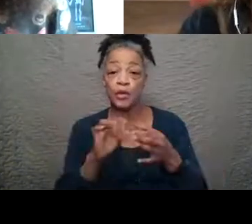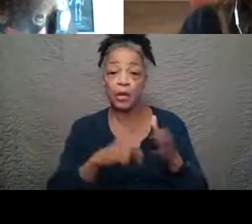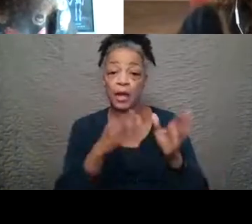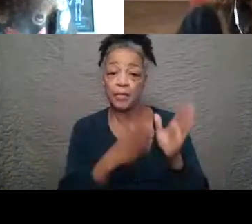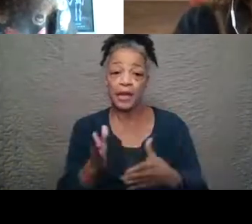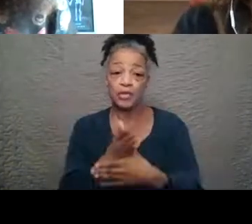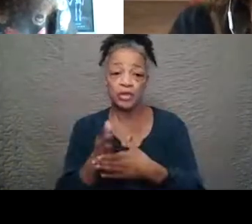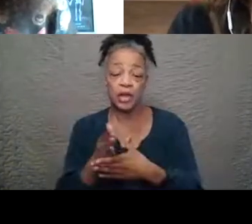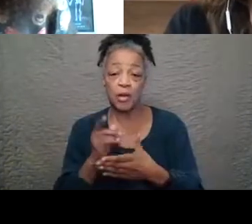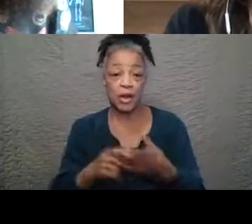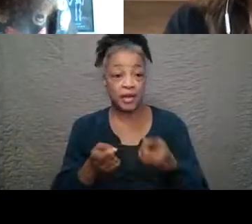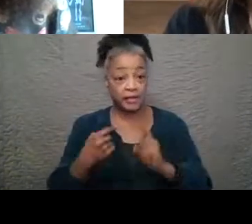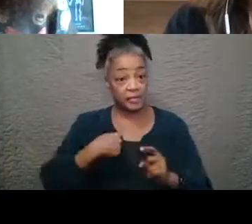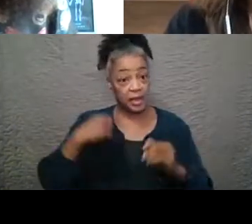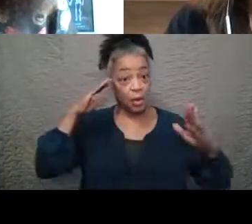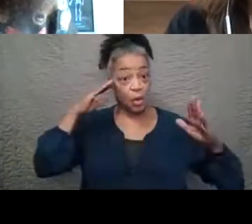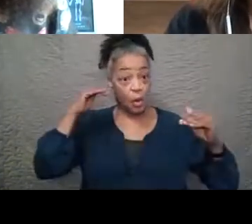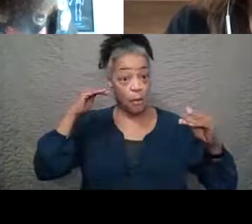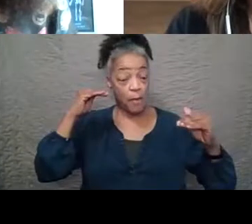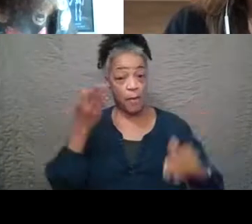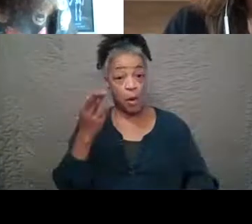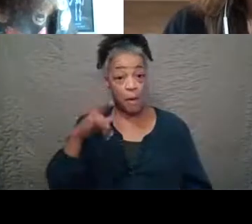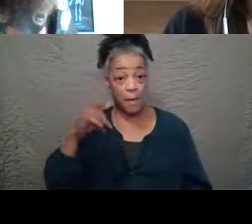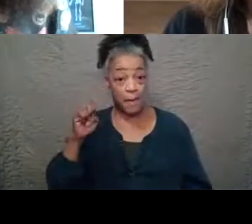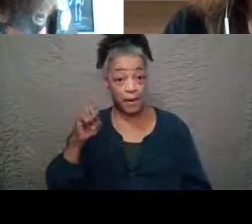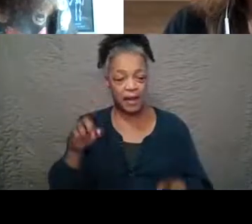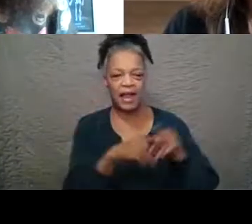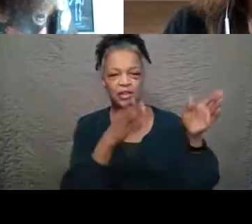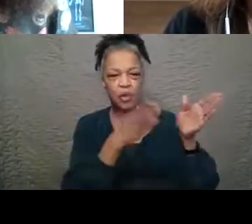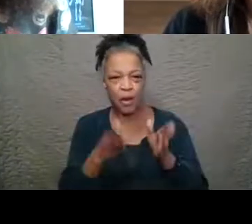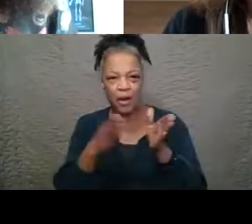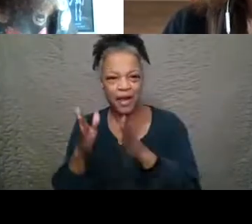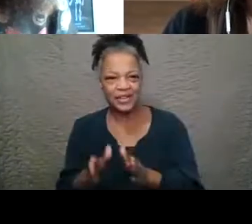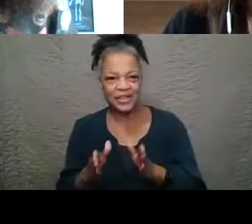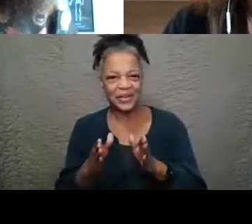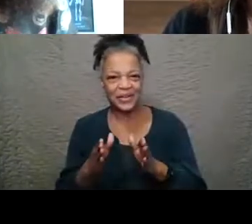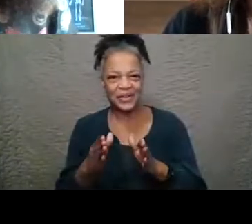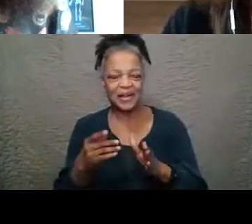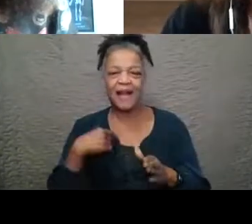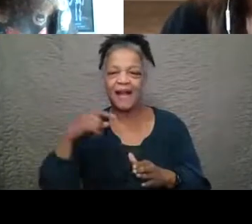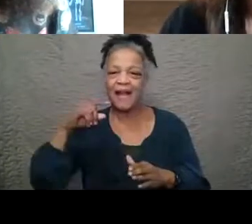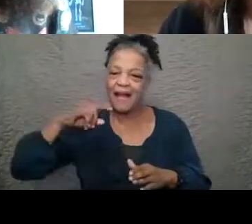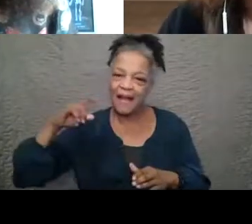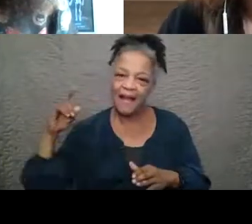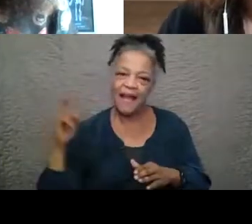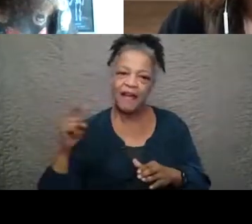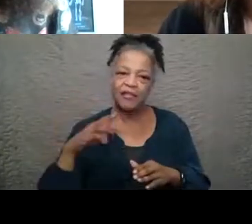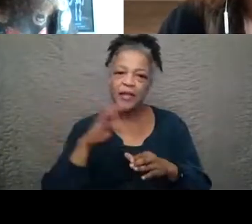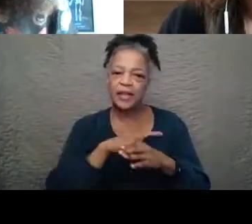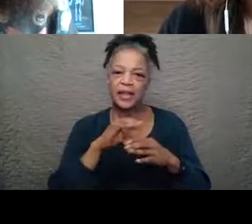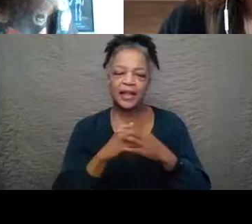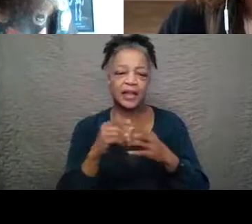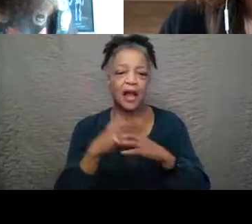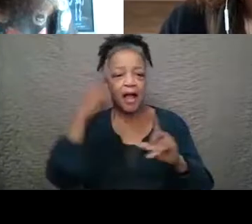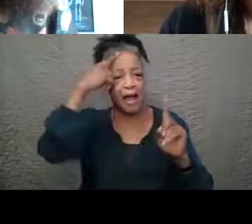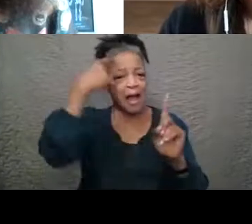gives me hope as, you know, as an organizer and doing this kind of thing, like I have to be an eternal optimist. Like